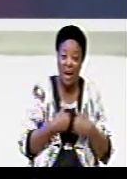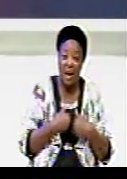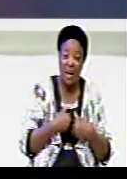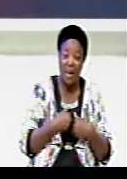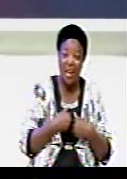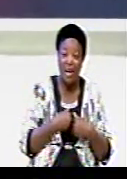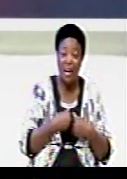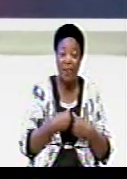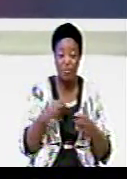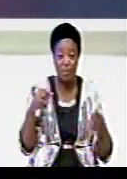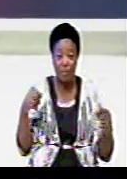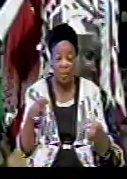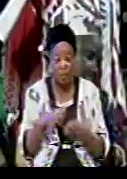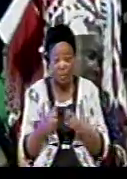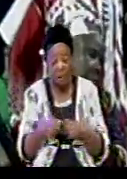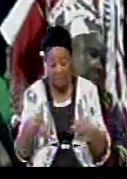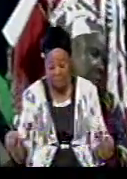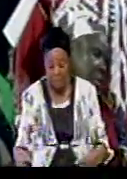Healing.